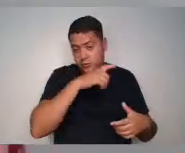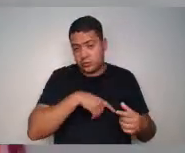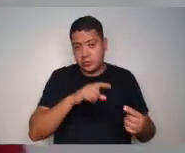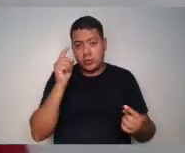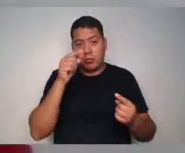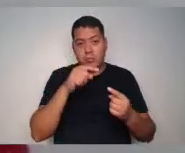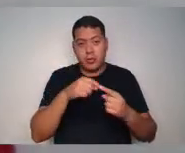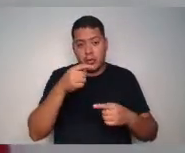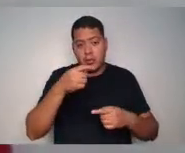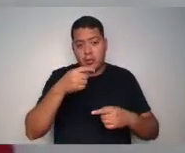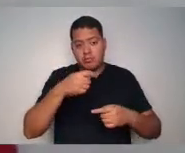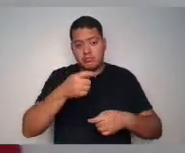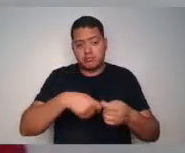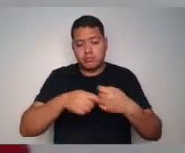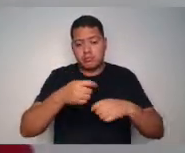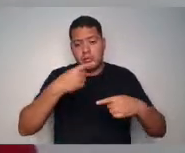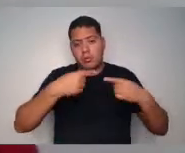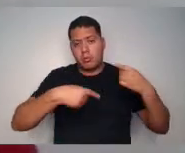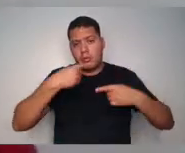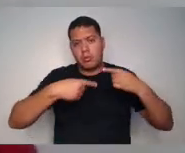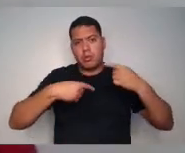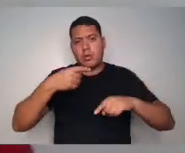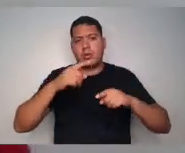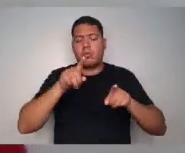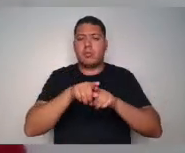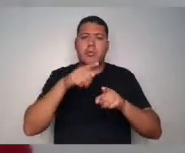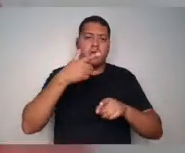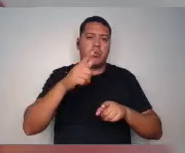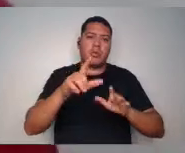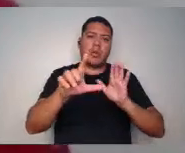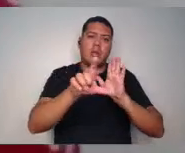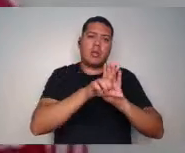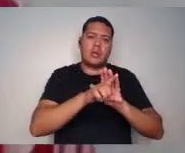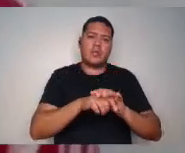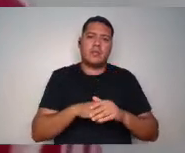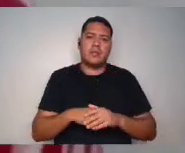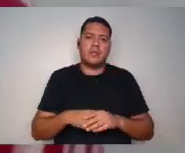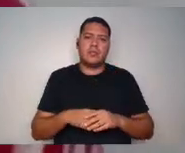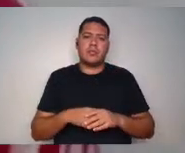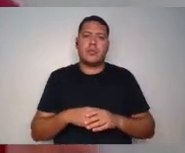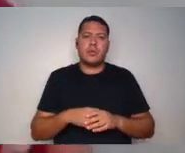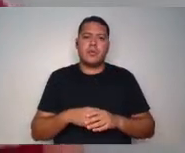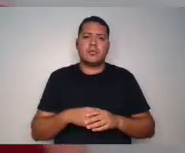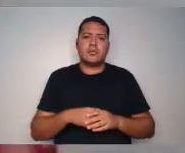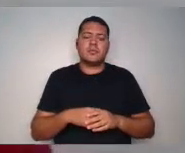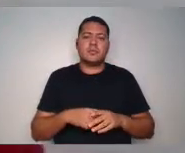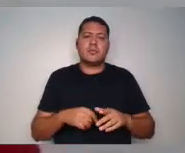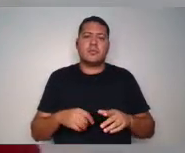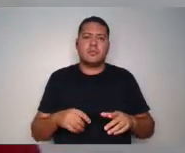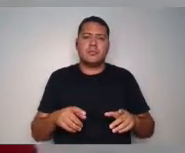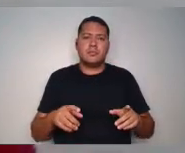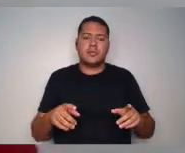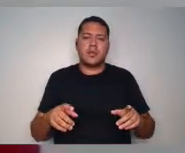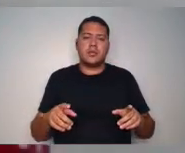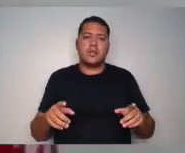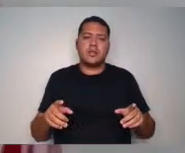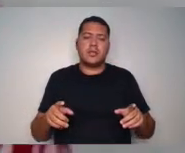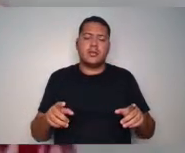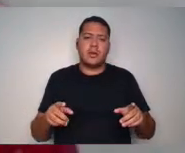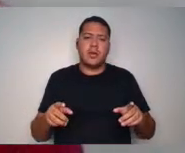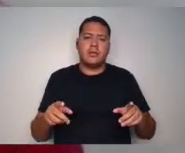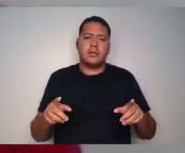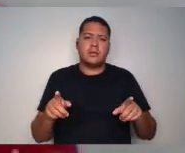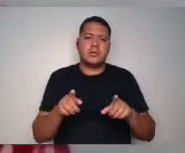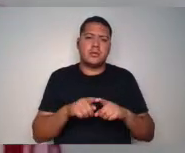And intensity is rarely discussed, and the legislation also. And for example,